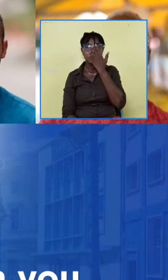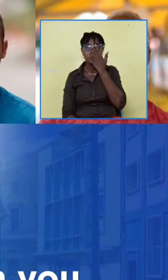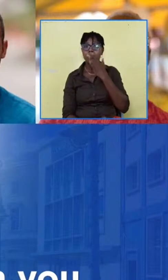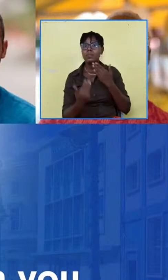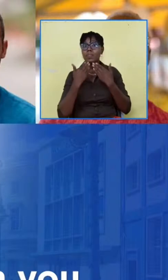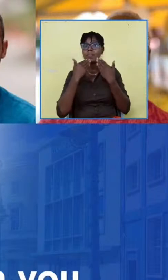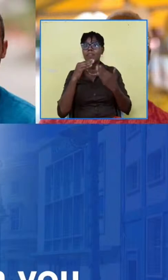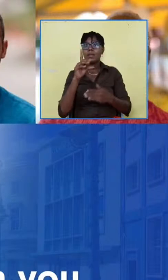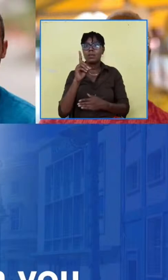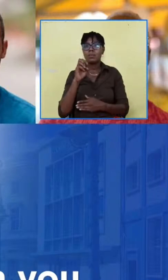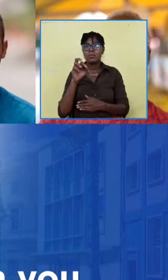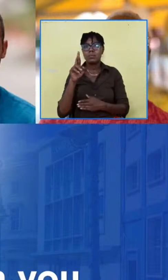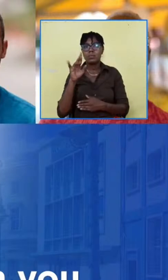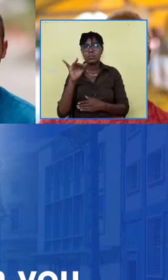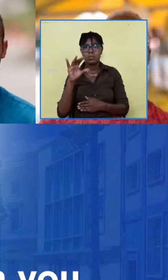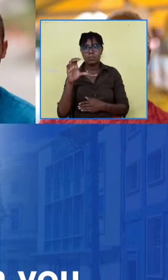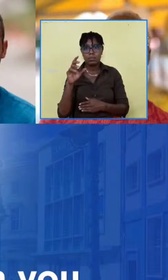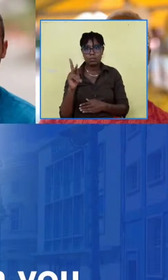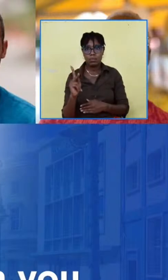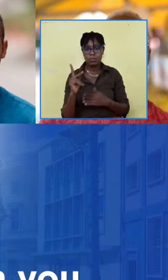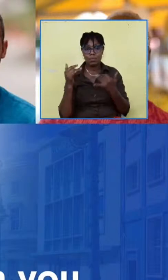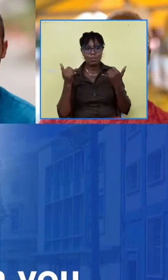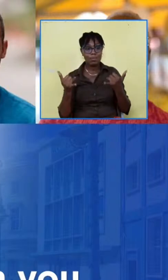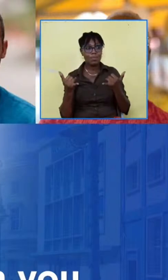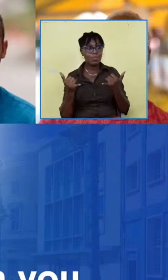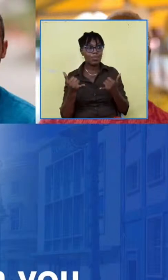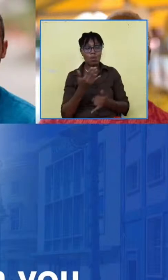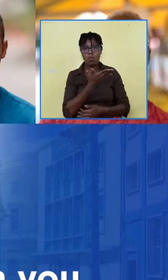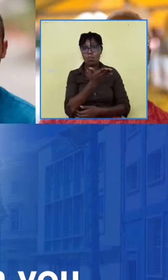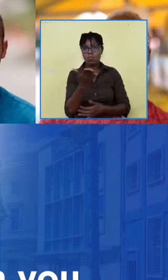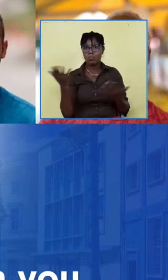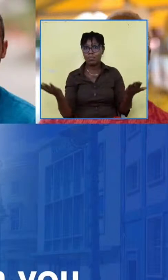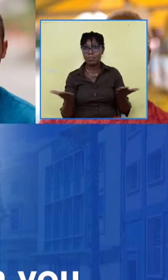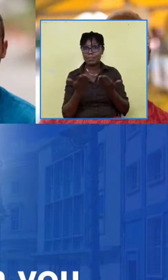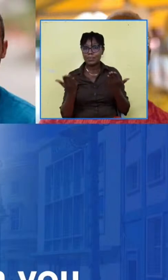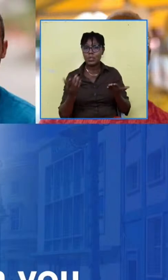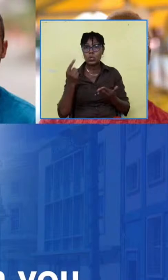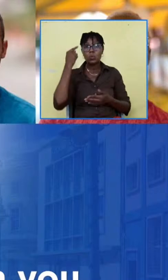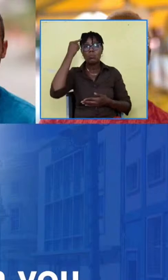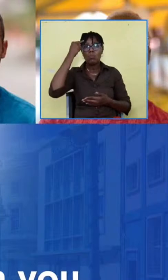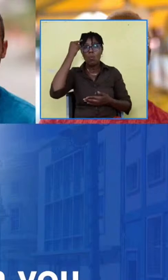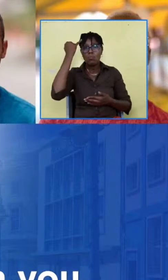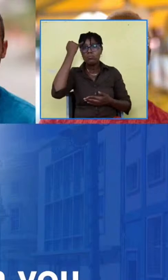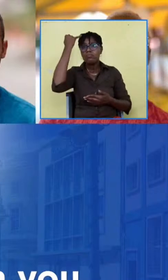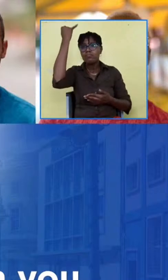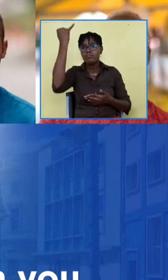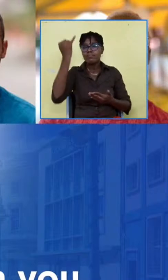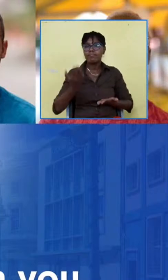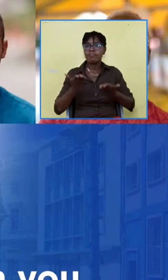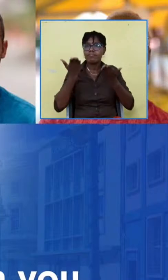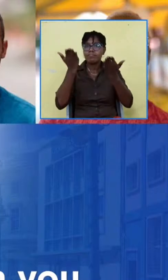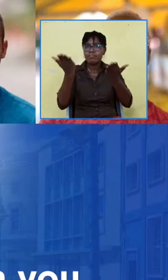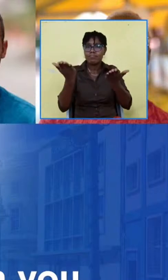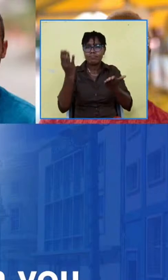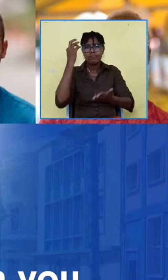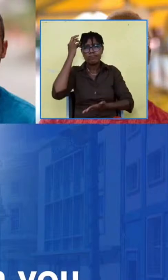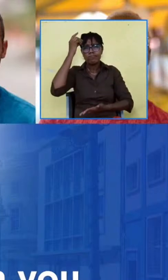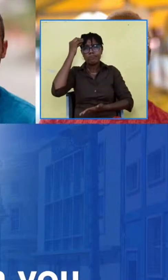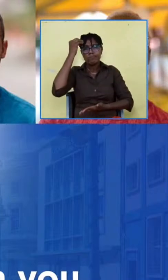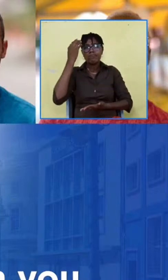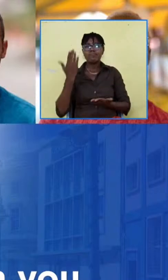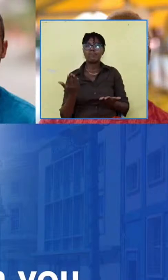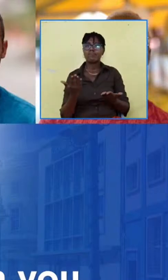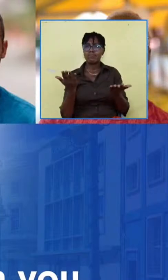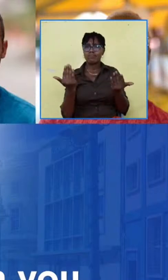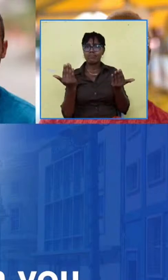Thank you, Derek. This is the section where we'd like to hear from you, suggestions, ideas, reflections. So please, the floor